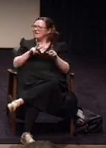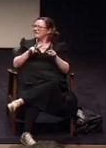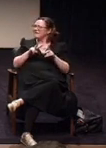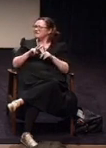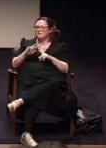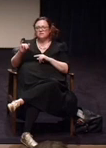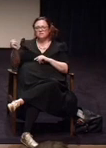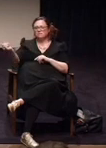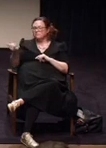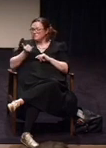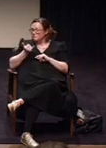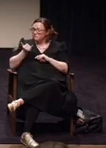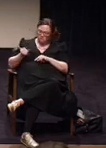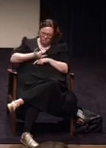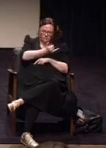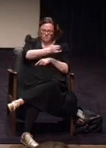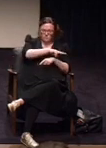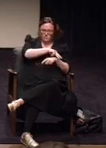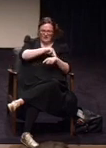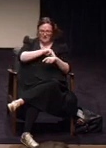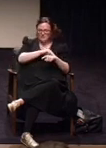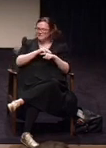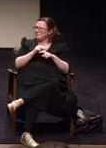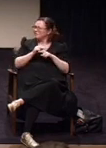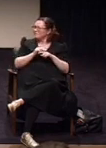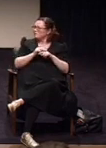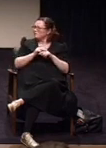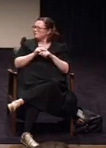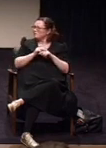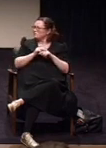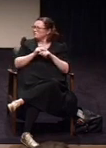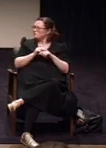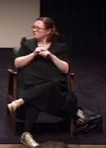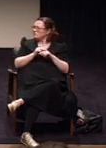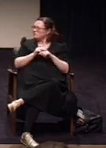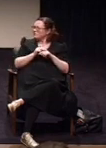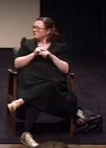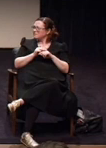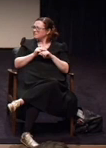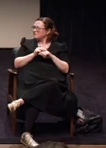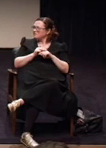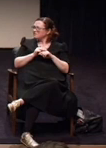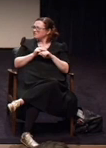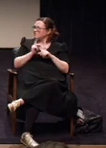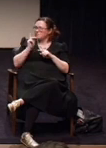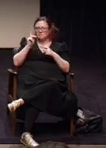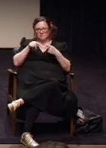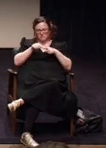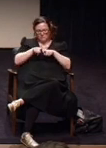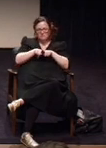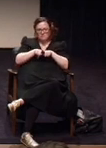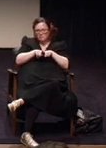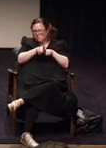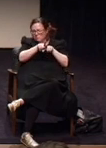calls to the police. And we did this, I mean, this basic leads into other question